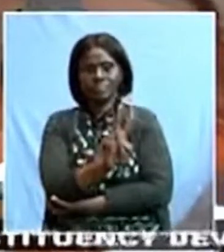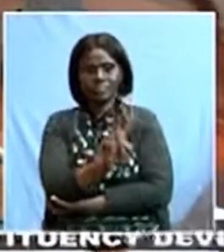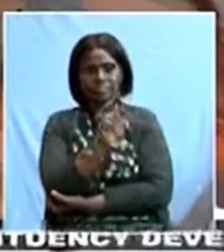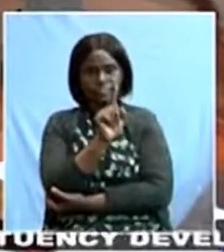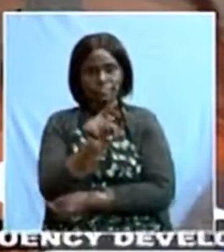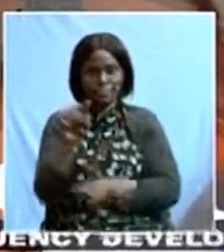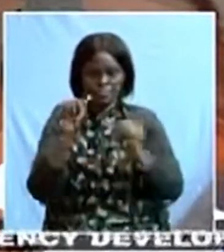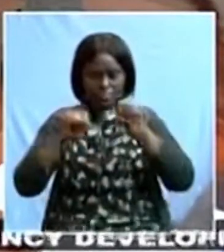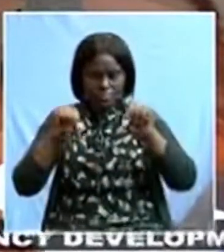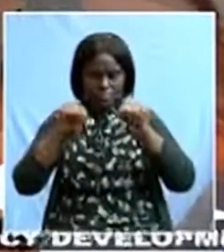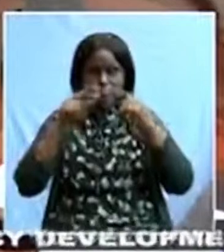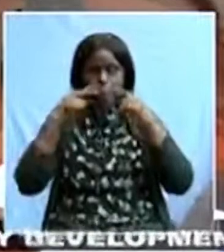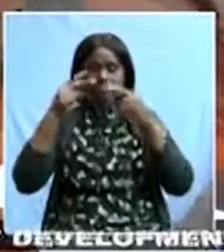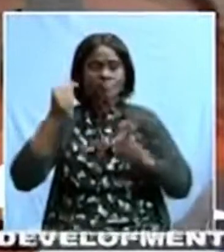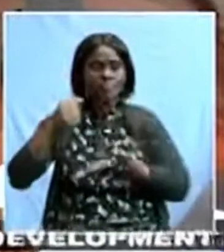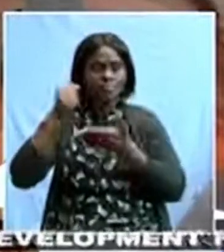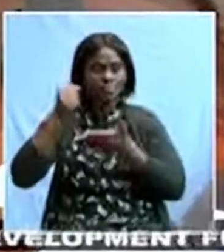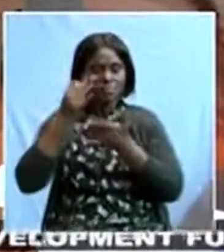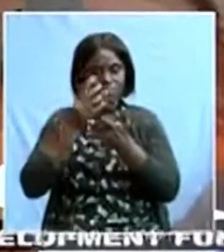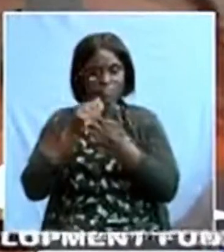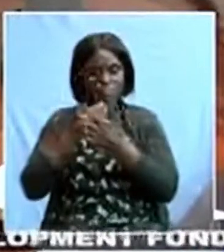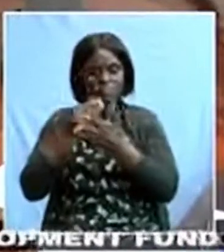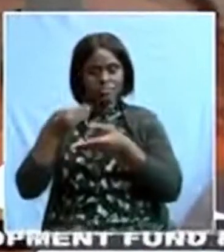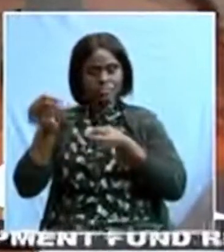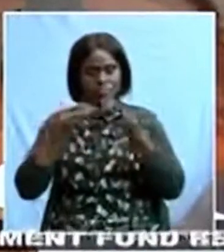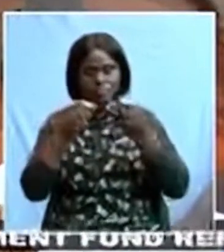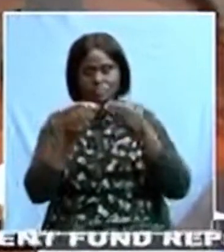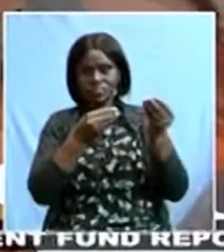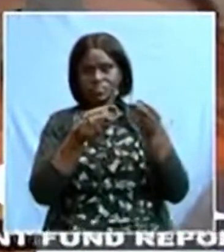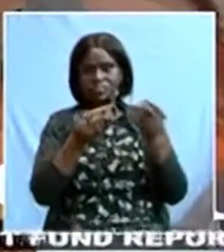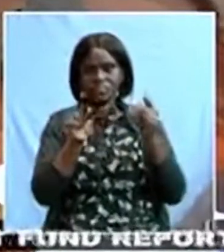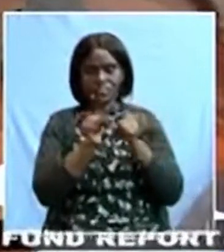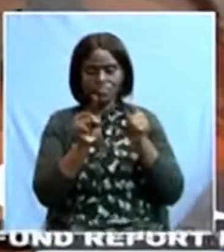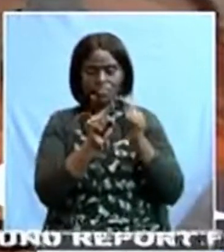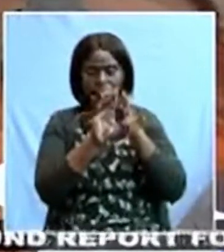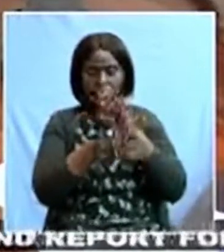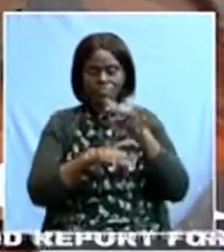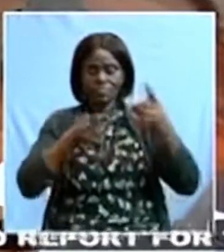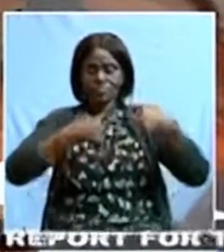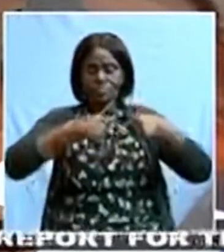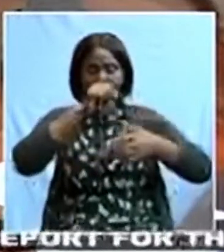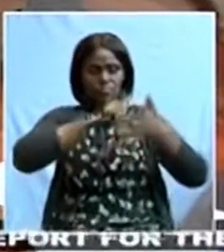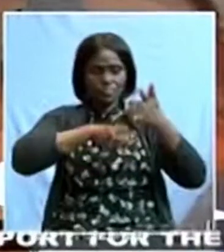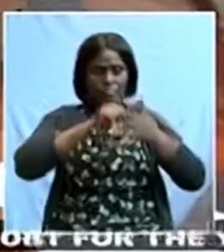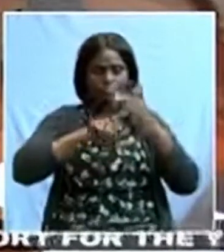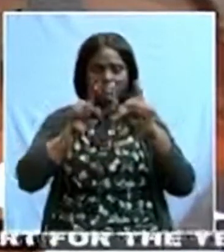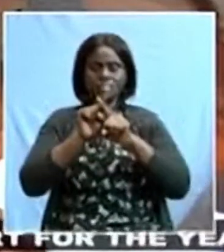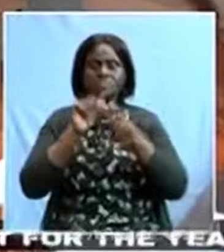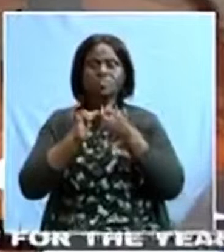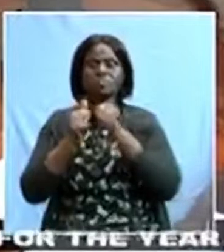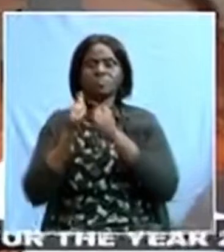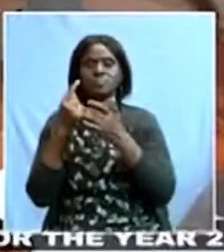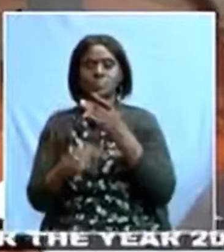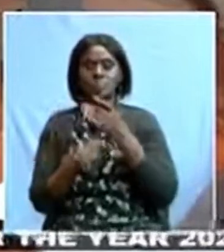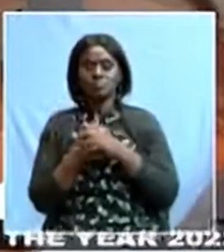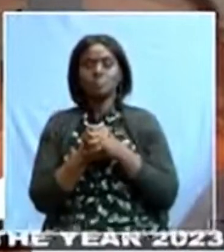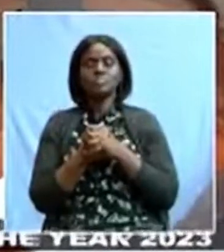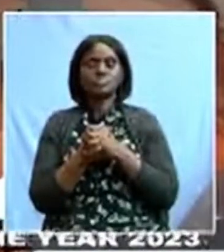audit findings, budget income and expenditure. Under local taxes, cause of query.